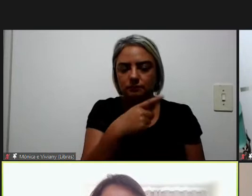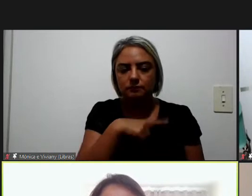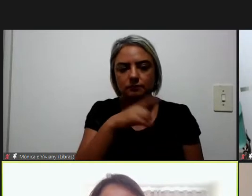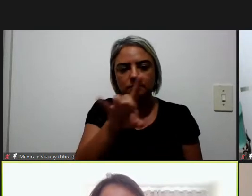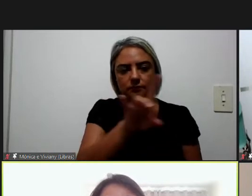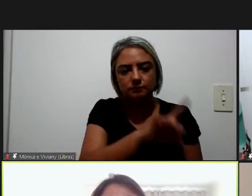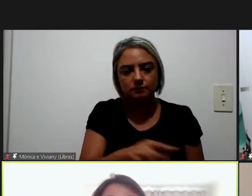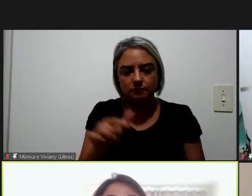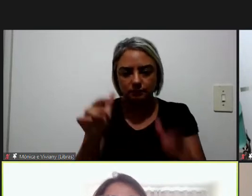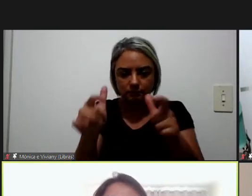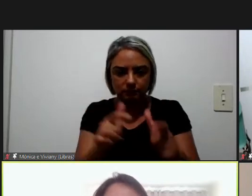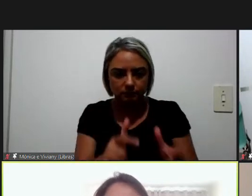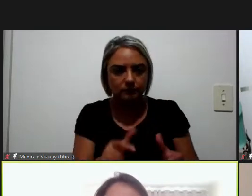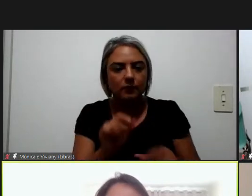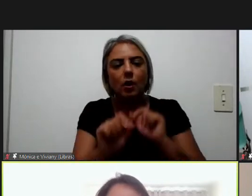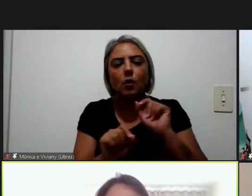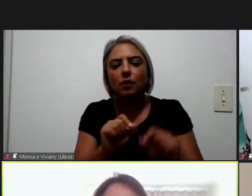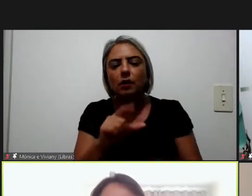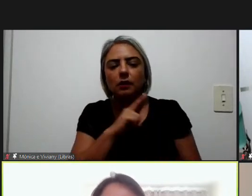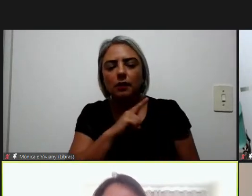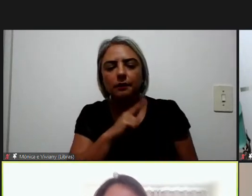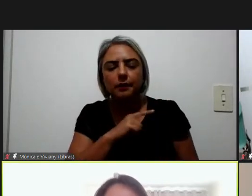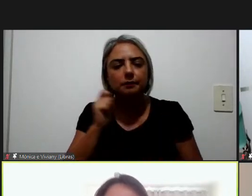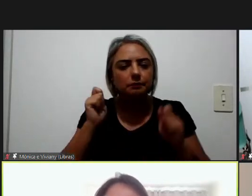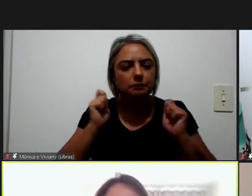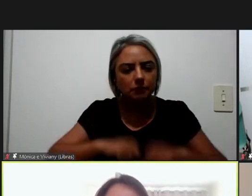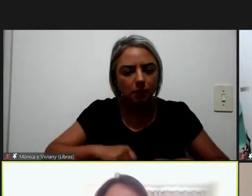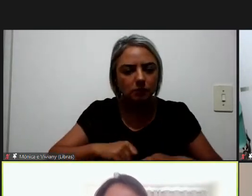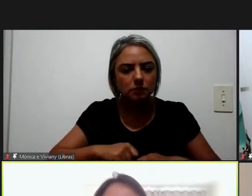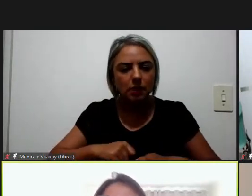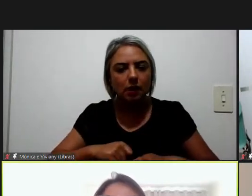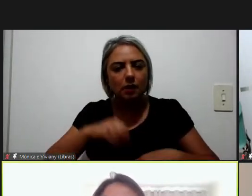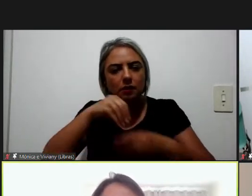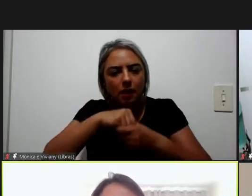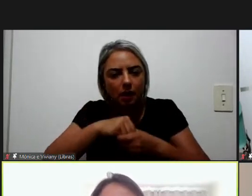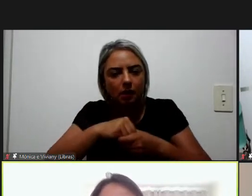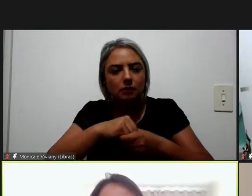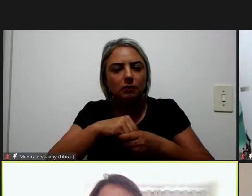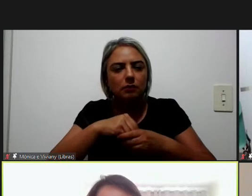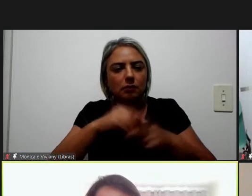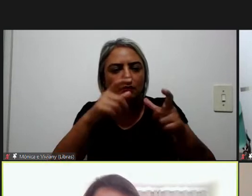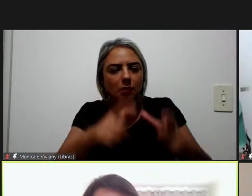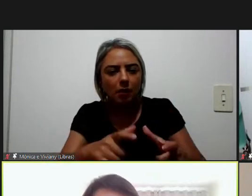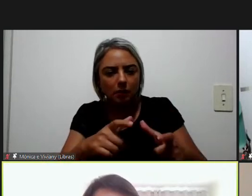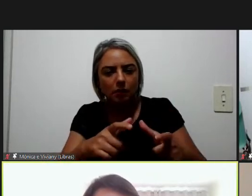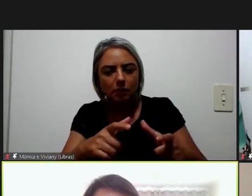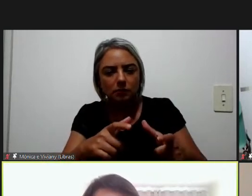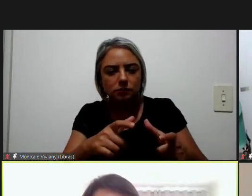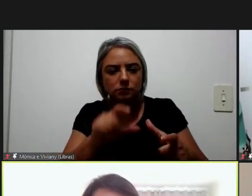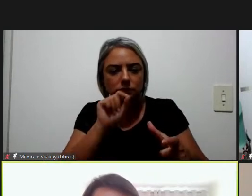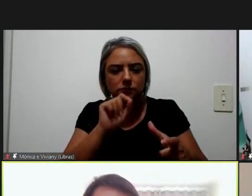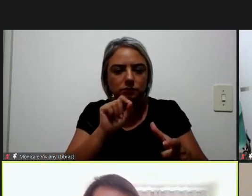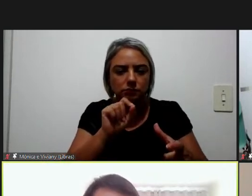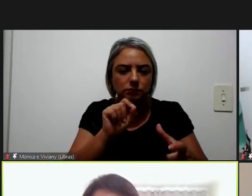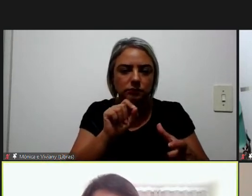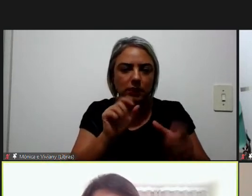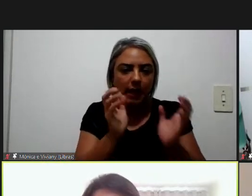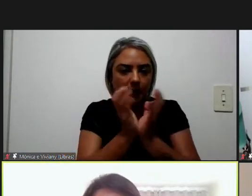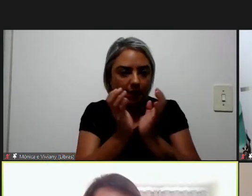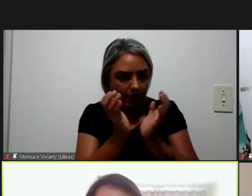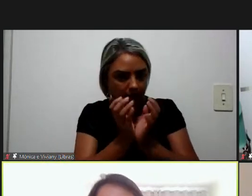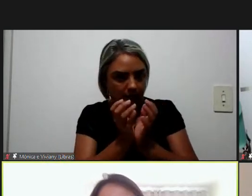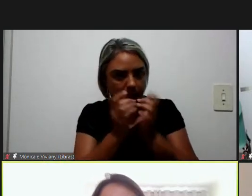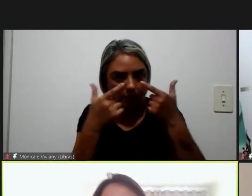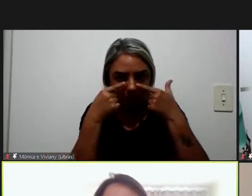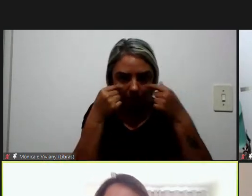and nutrition that each territory has. So what do I have as a possibility within my territory, both in issue